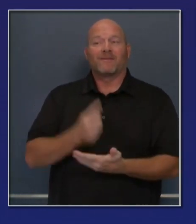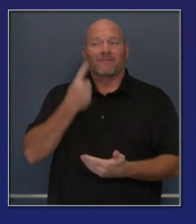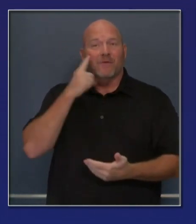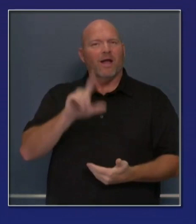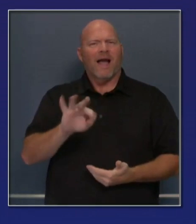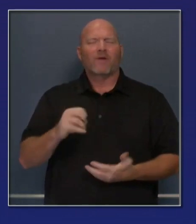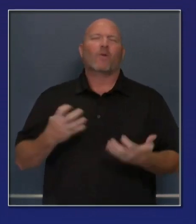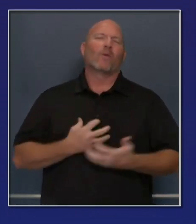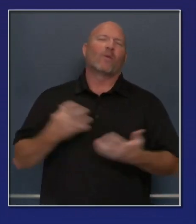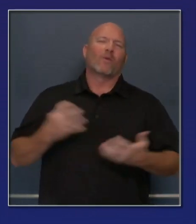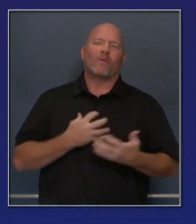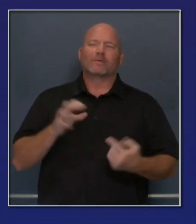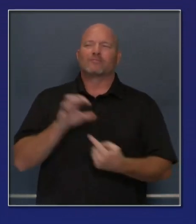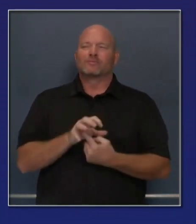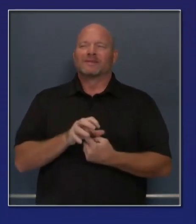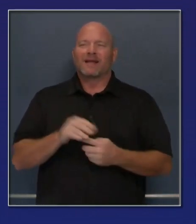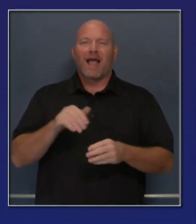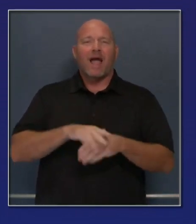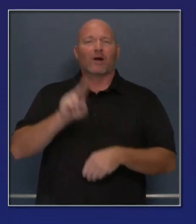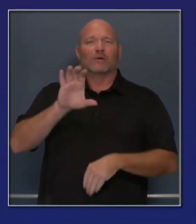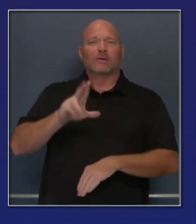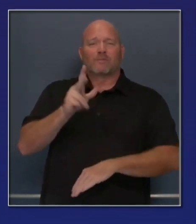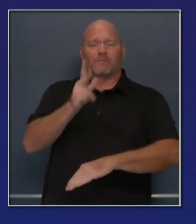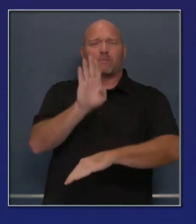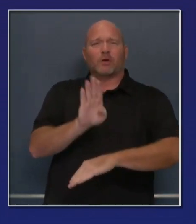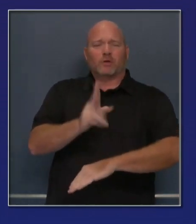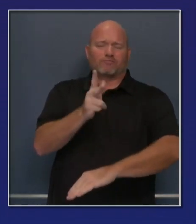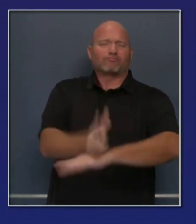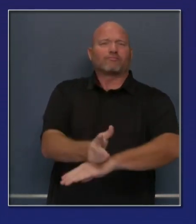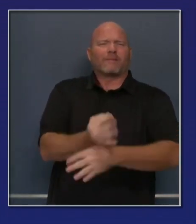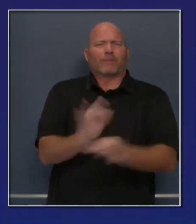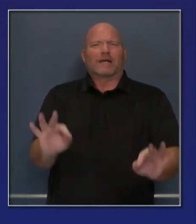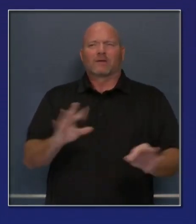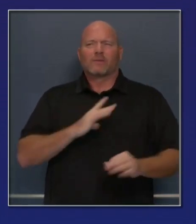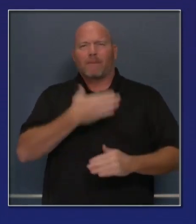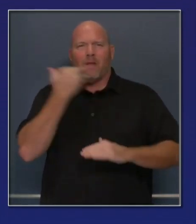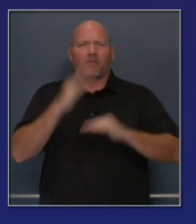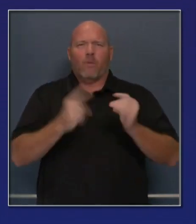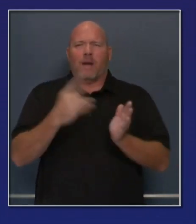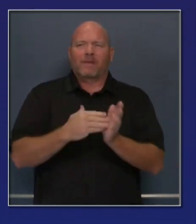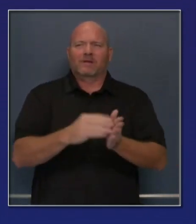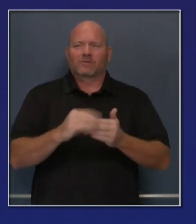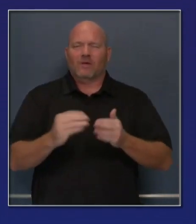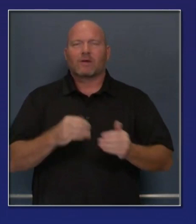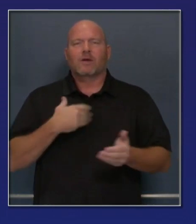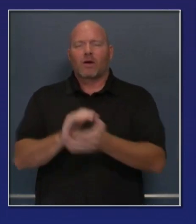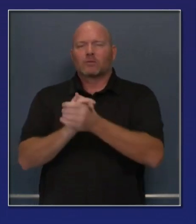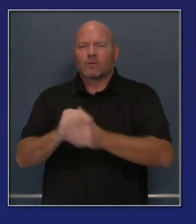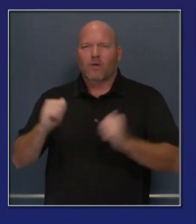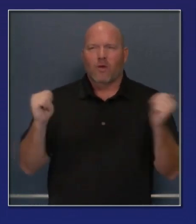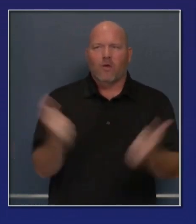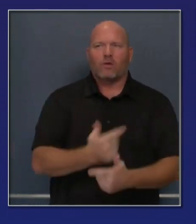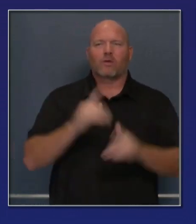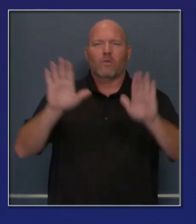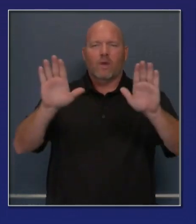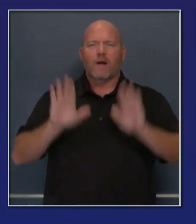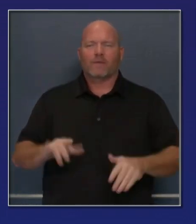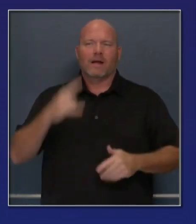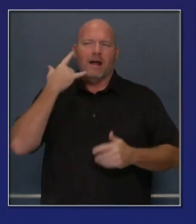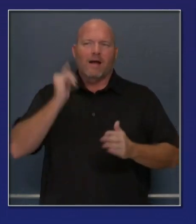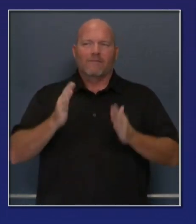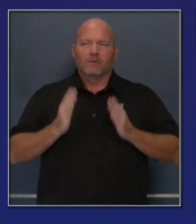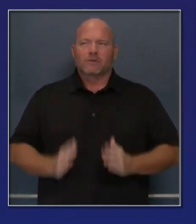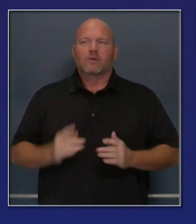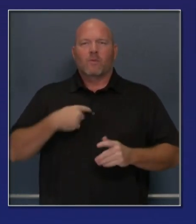UC Berkeley campus. Congratulations to her and all of the outstanding Californians we honor